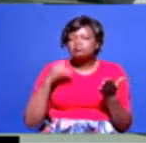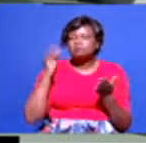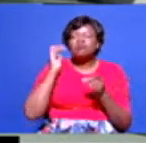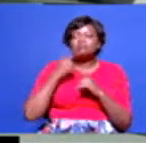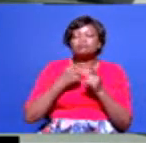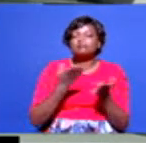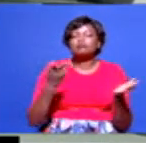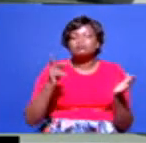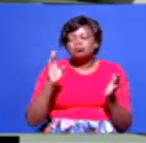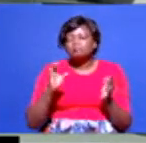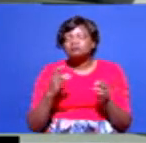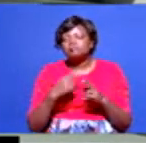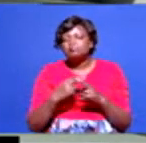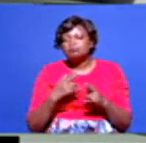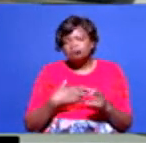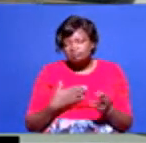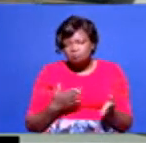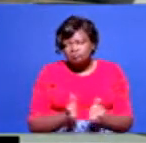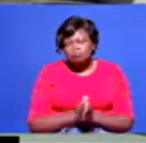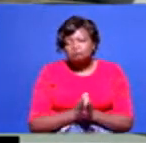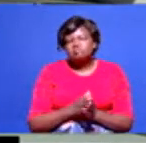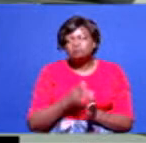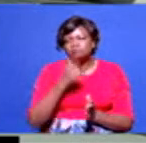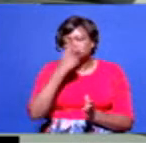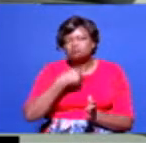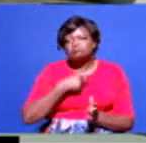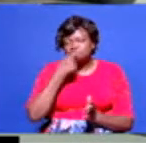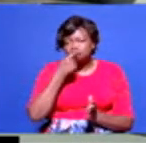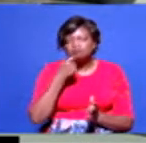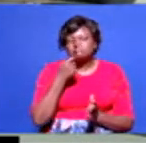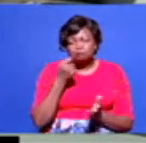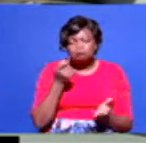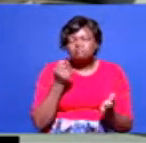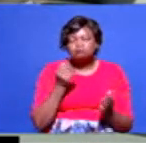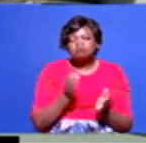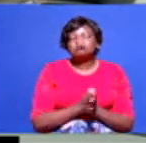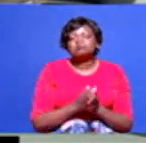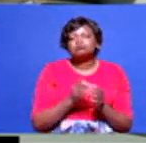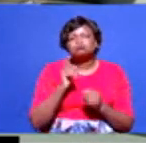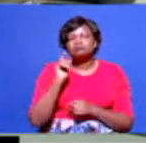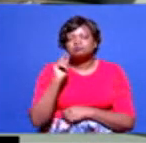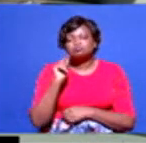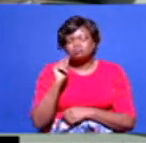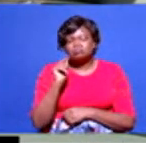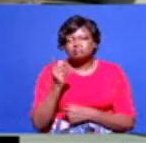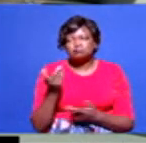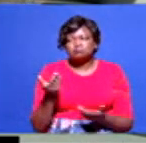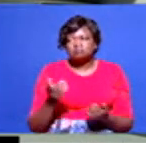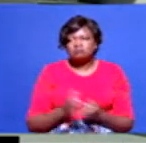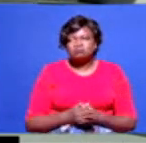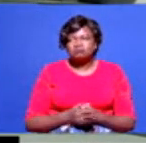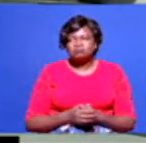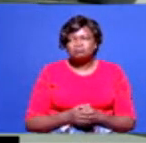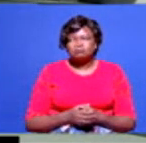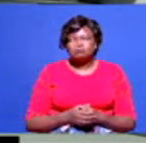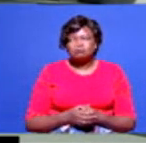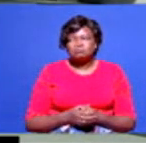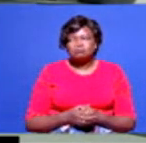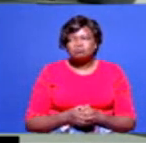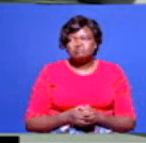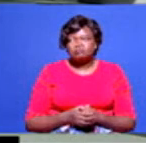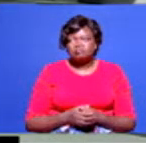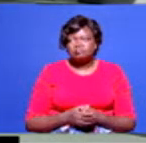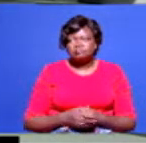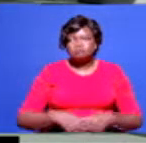1, at Shiksha Arora, at John_Kago_M. Find us on Twitter. All right, there you go. And according to President